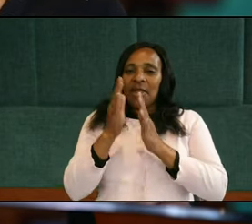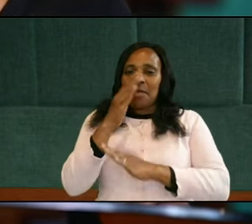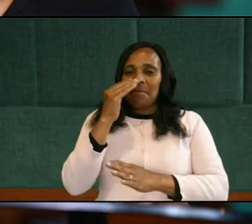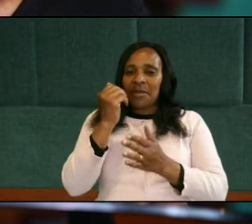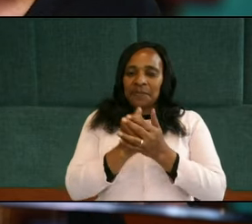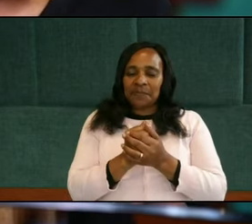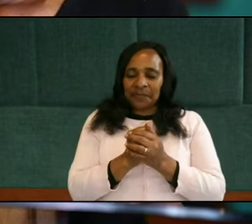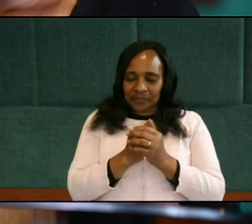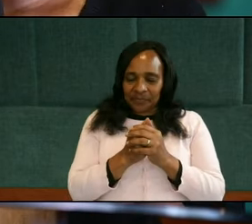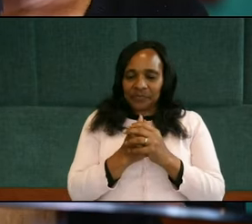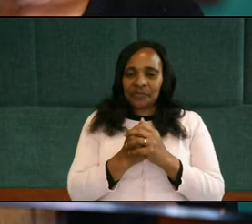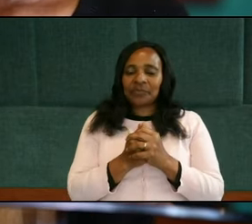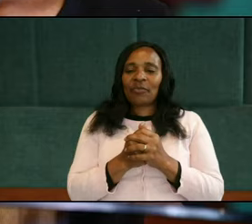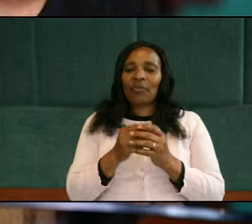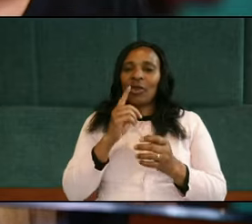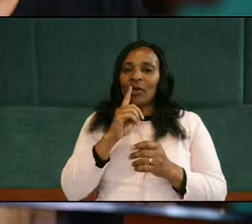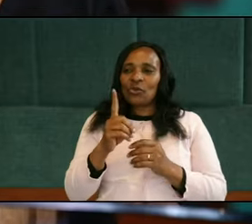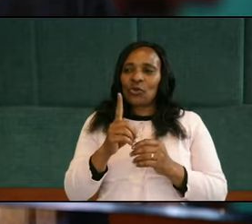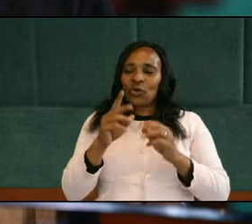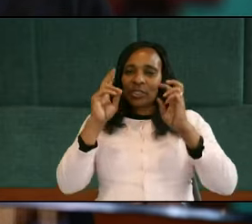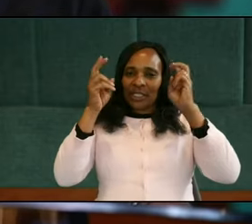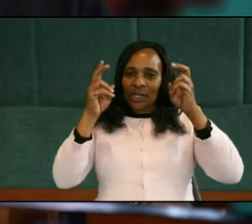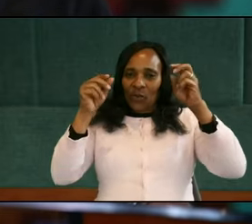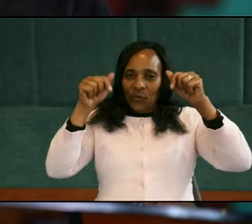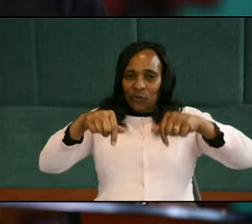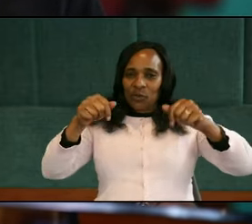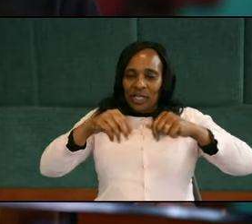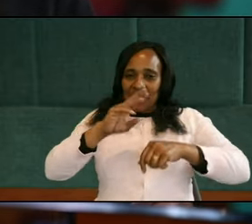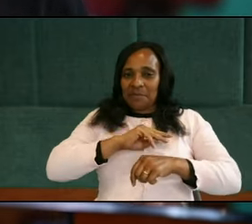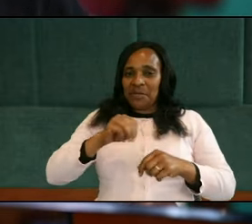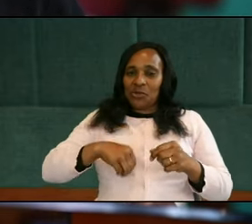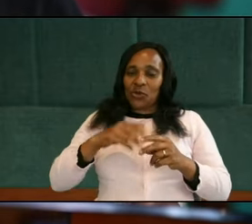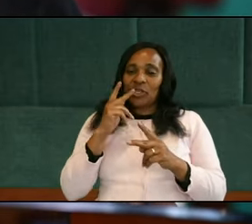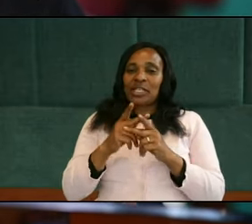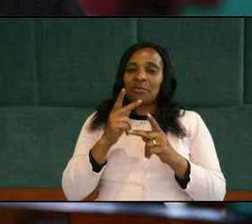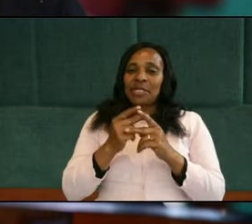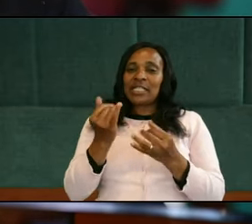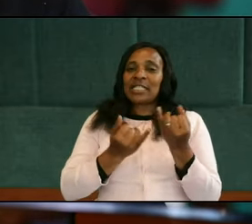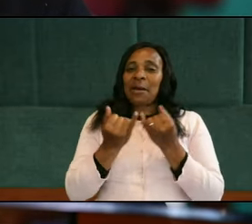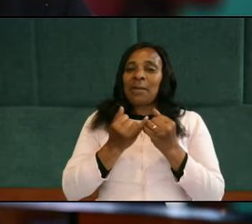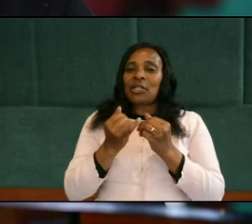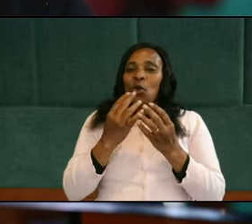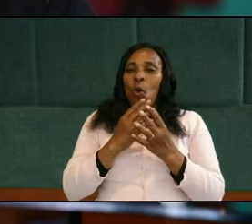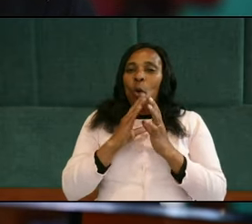Amen. So the title of today's mission is Keeping Sabbath Holy.